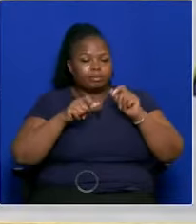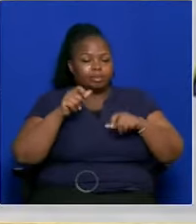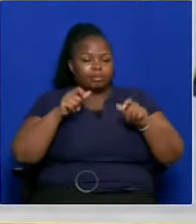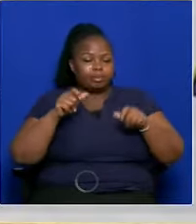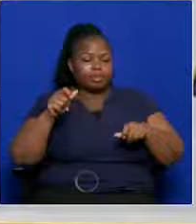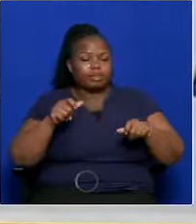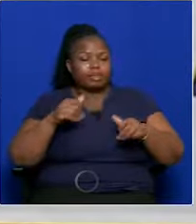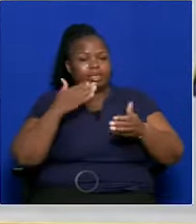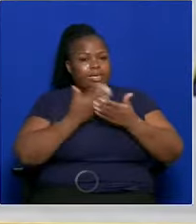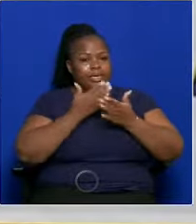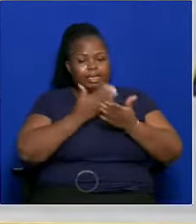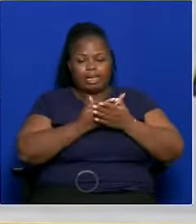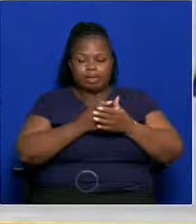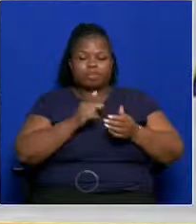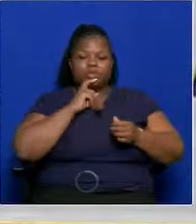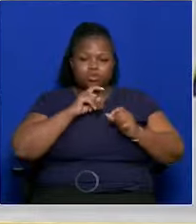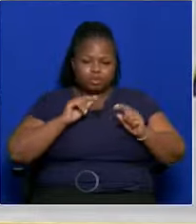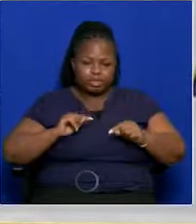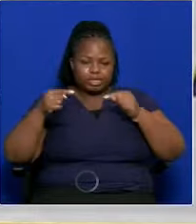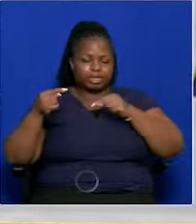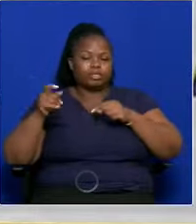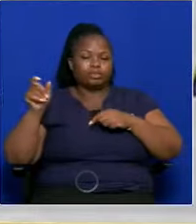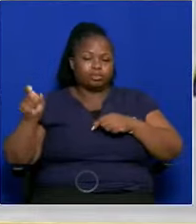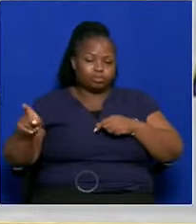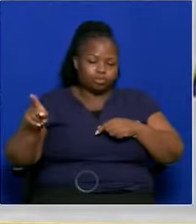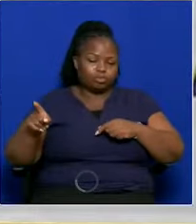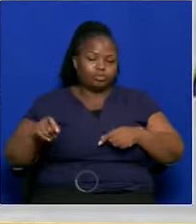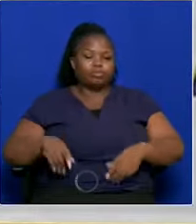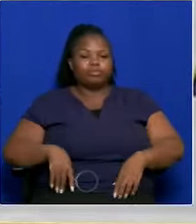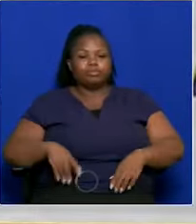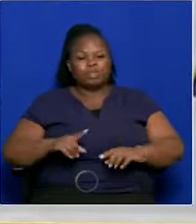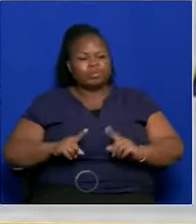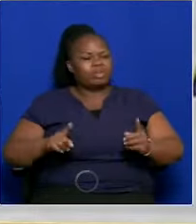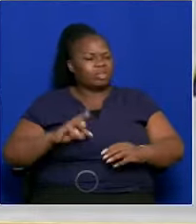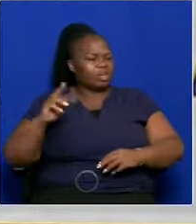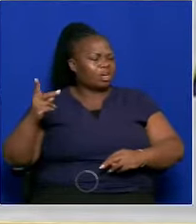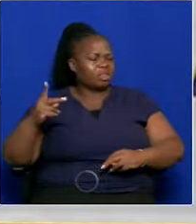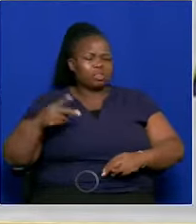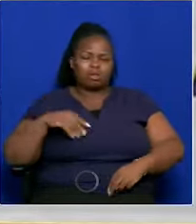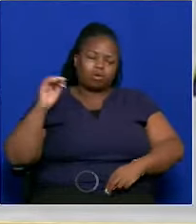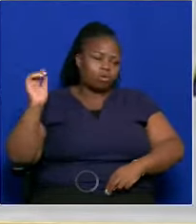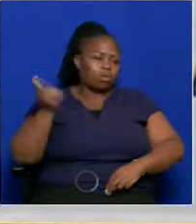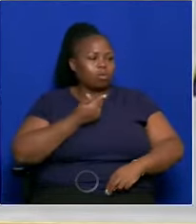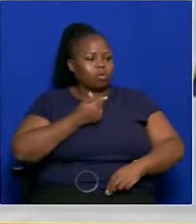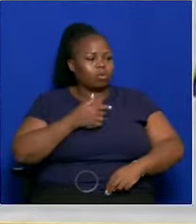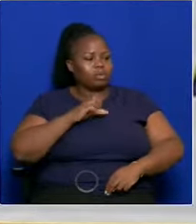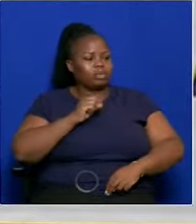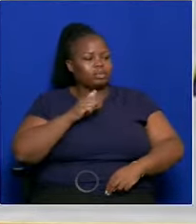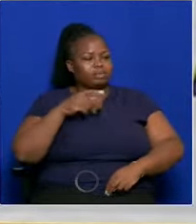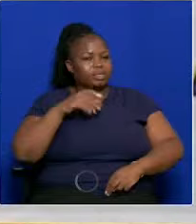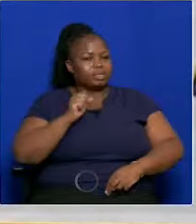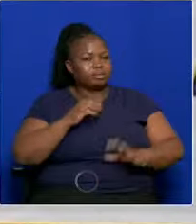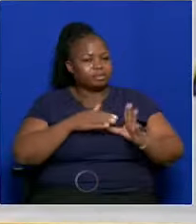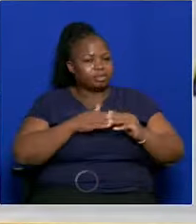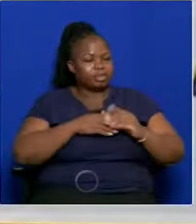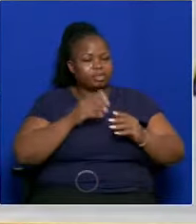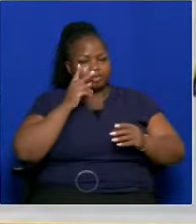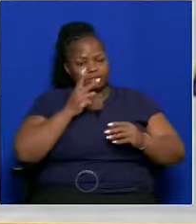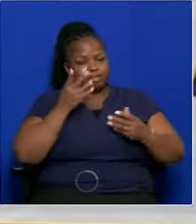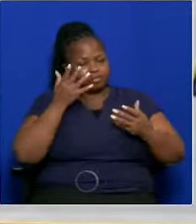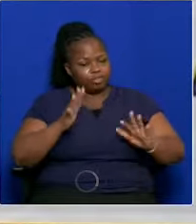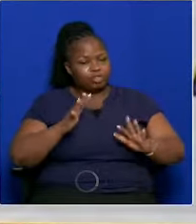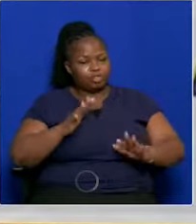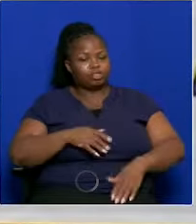be used against you. But the rest, all SAPS members, they've seen it, and it was sent to